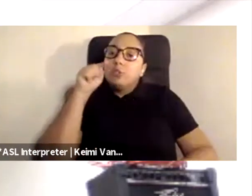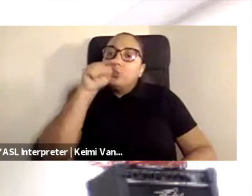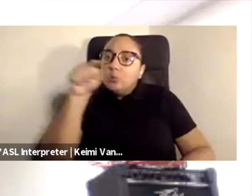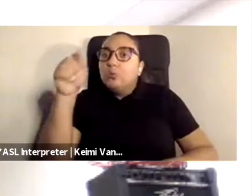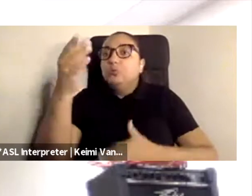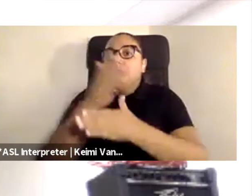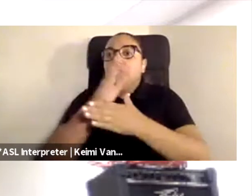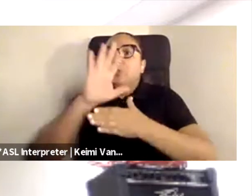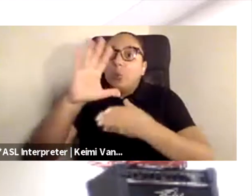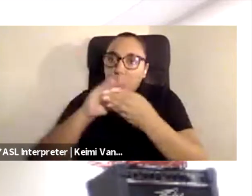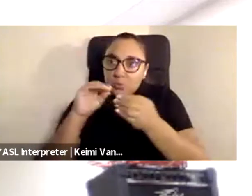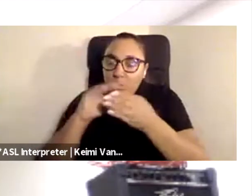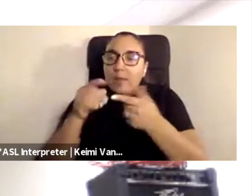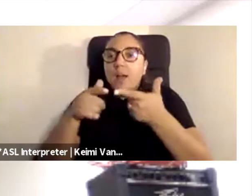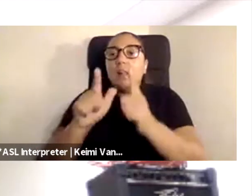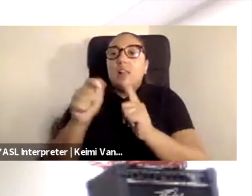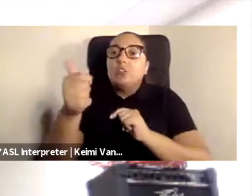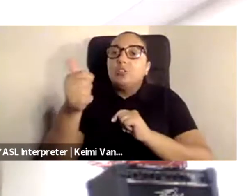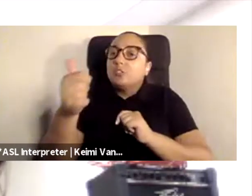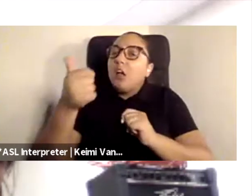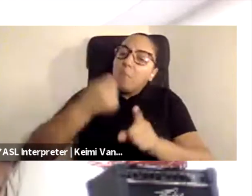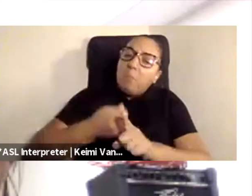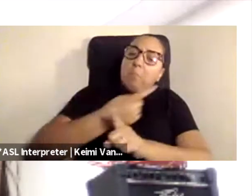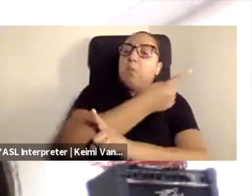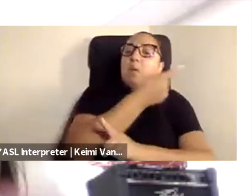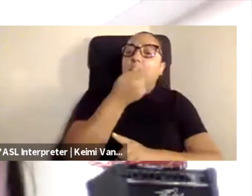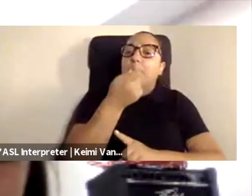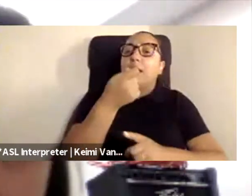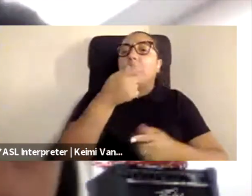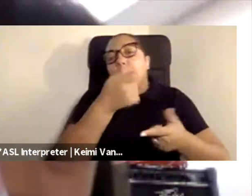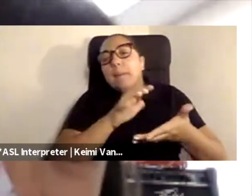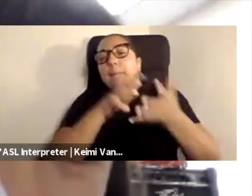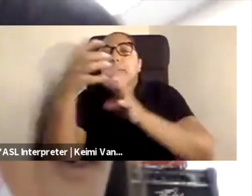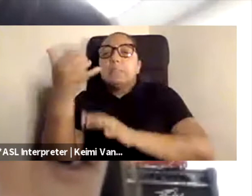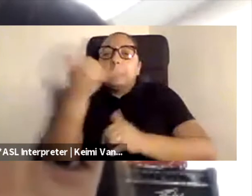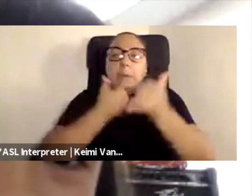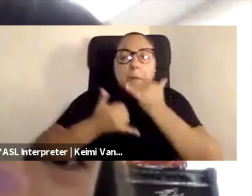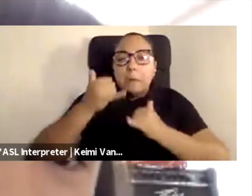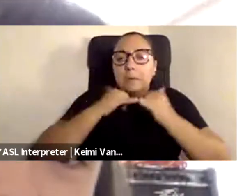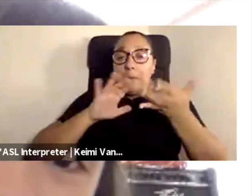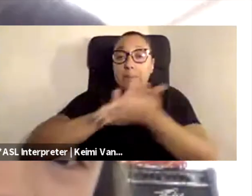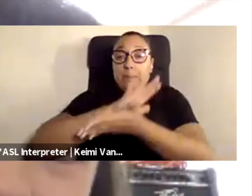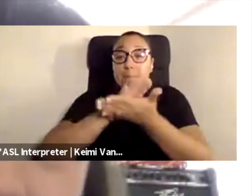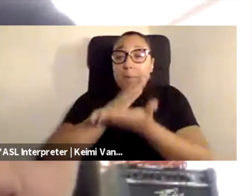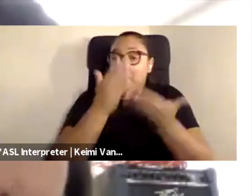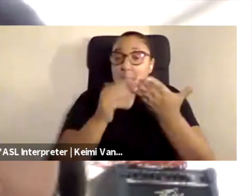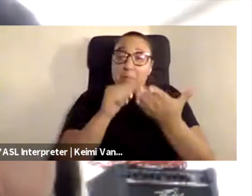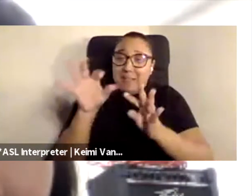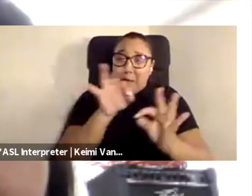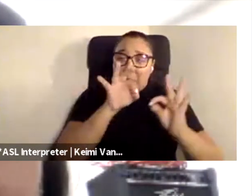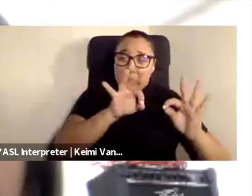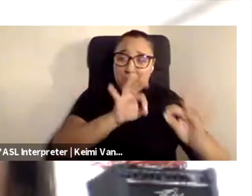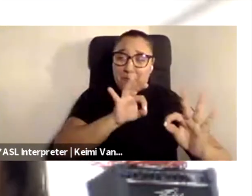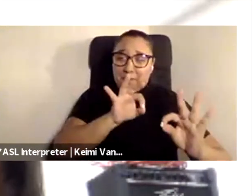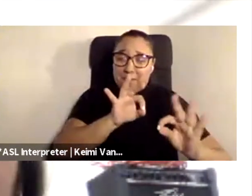to allow yourself to go off script and to be messy and to make a piece of paper that maybe doesn't have a